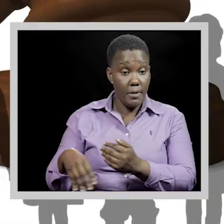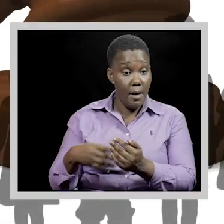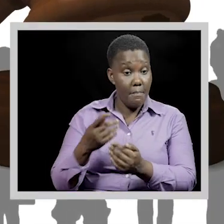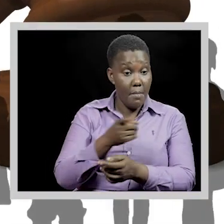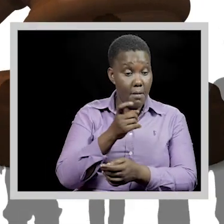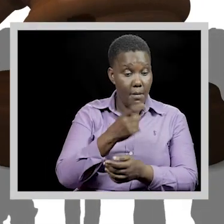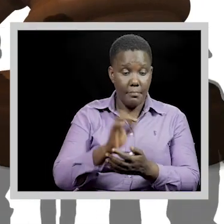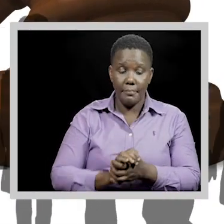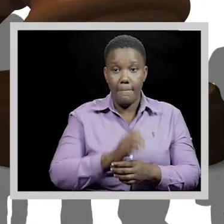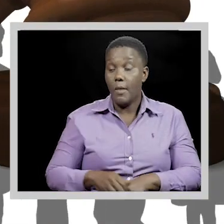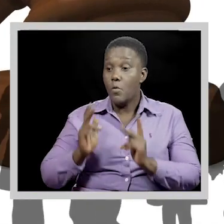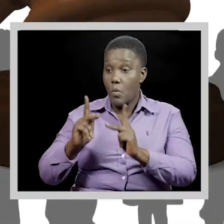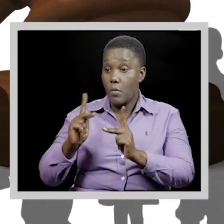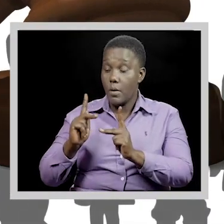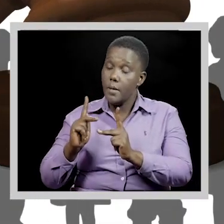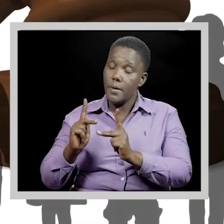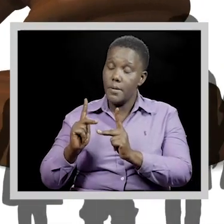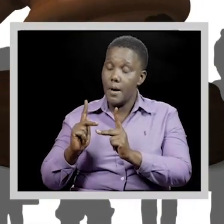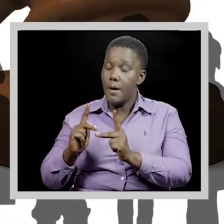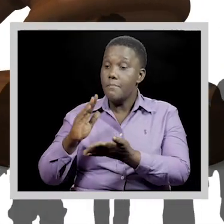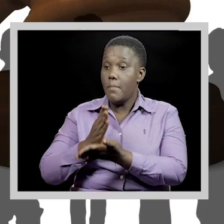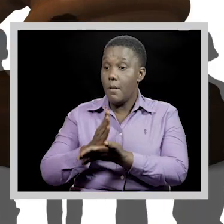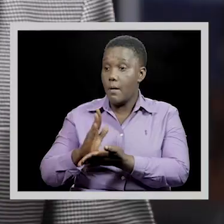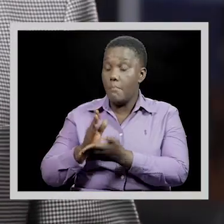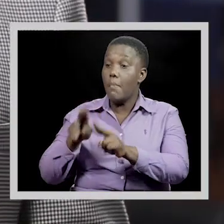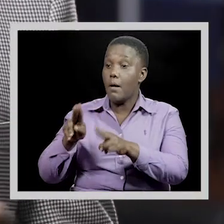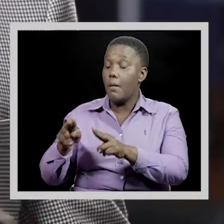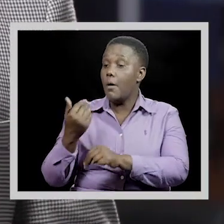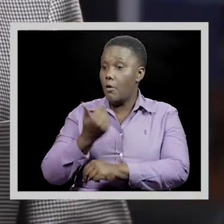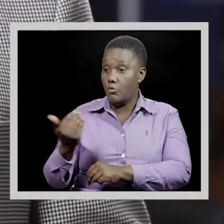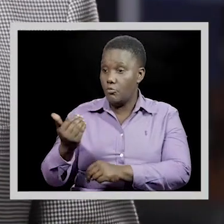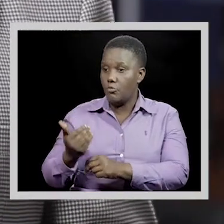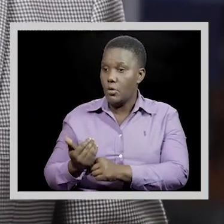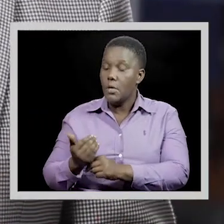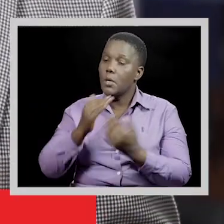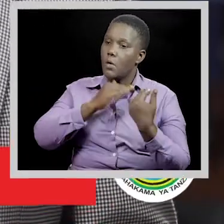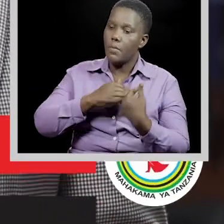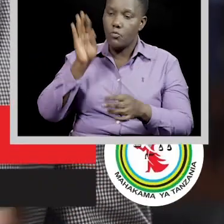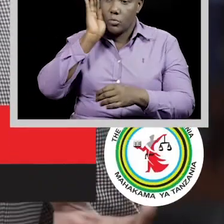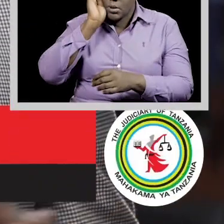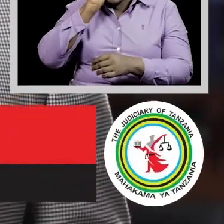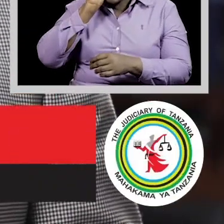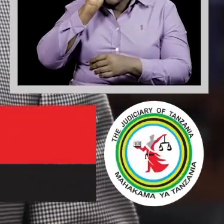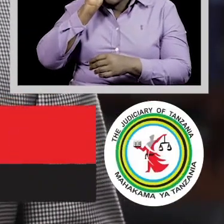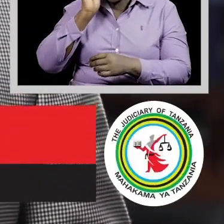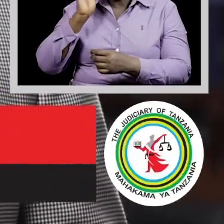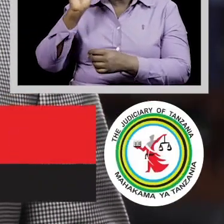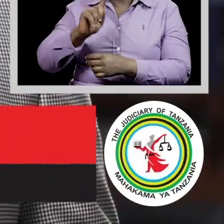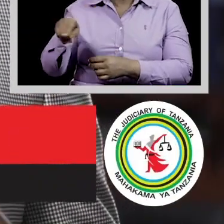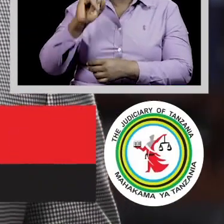Civil application. Ordinarily, or quite often, the juvenile court is known for dealing with the